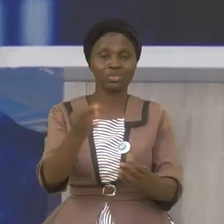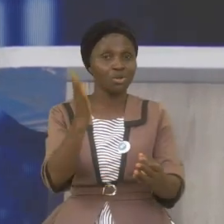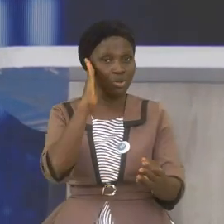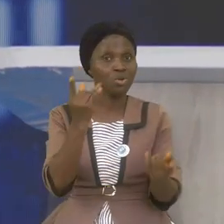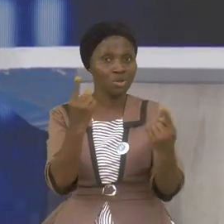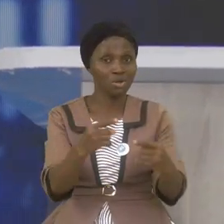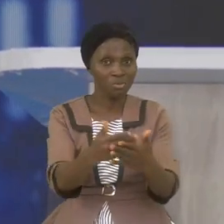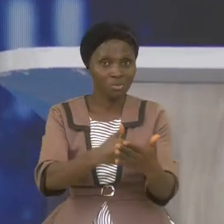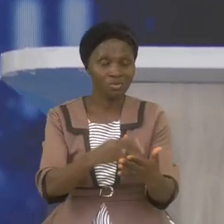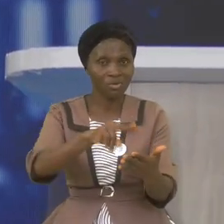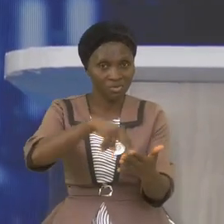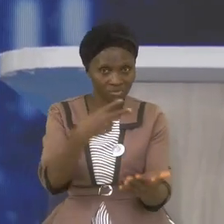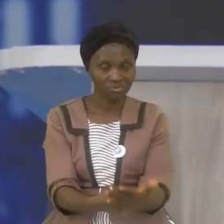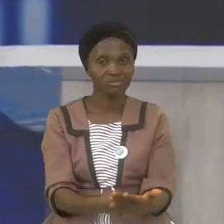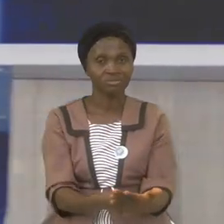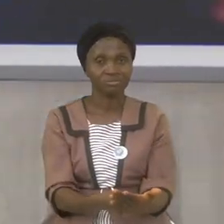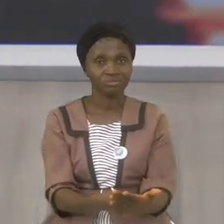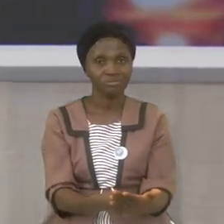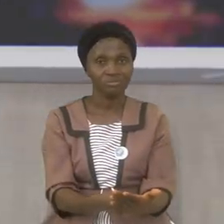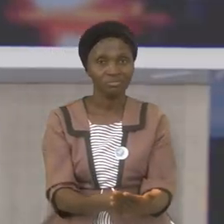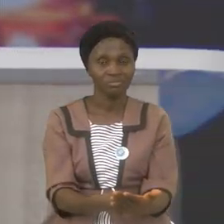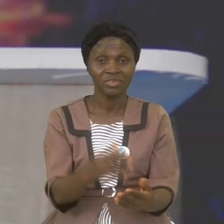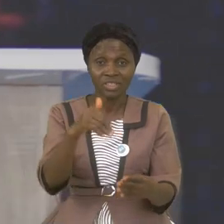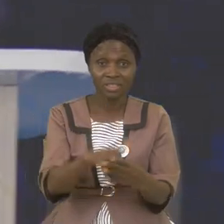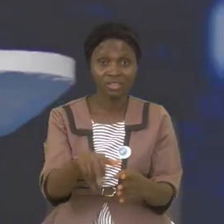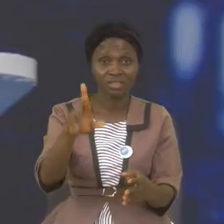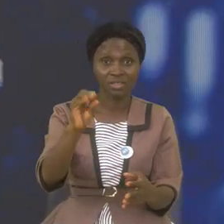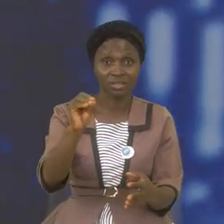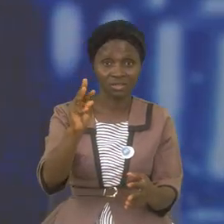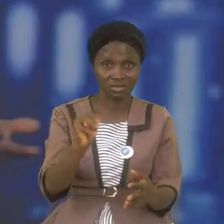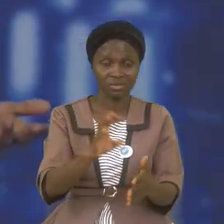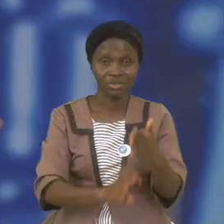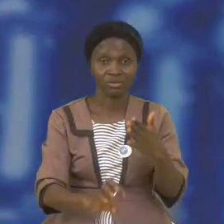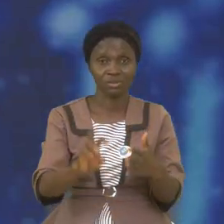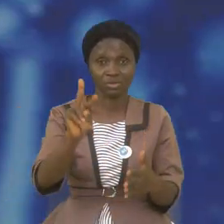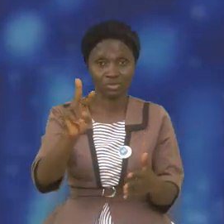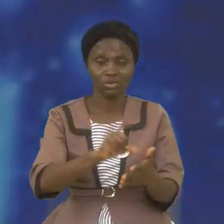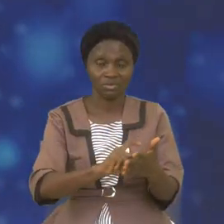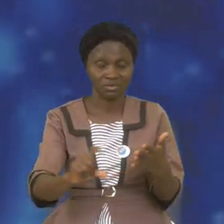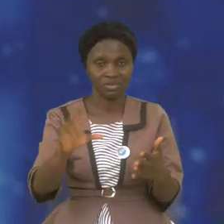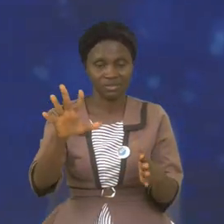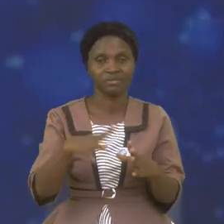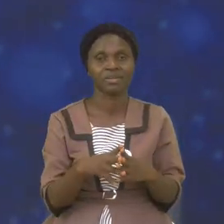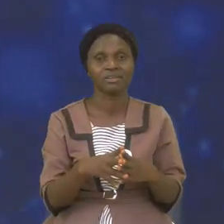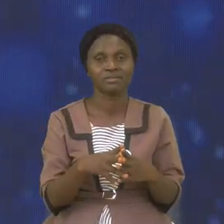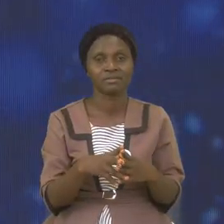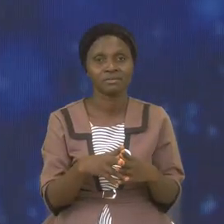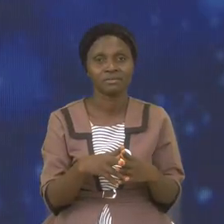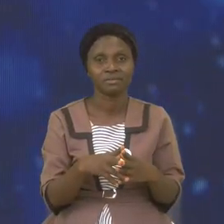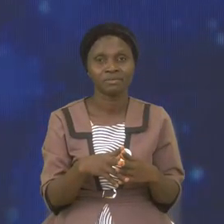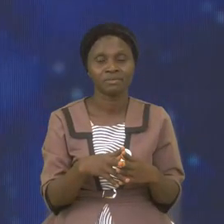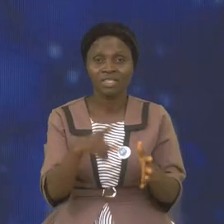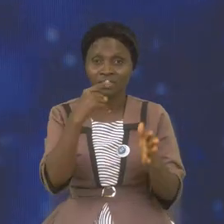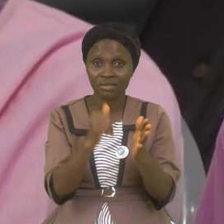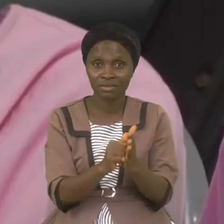Look at Romans chapter 2. We're reading from verse 5. In Romans chapter 2 verse 5, it